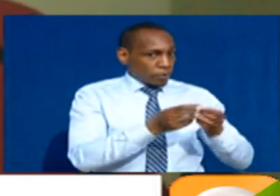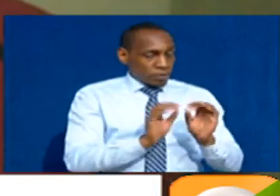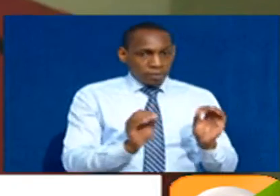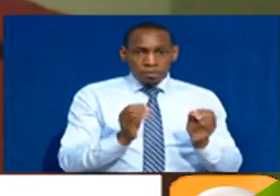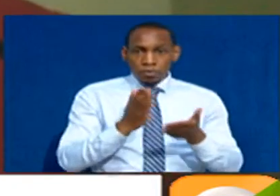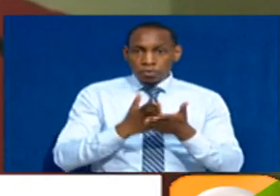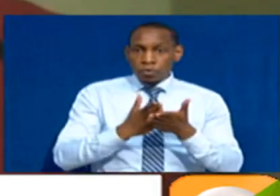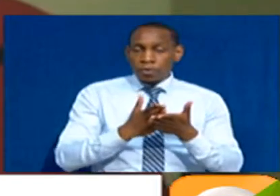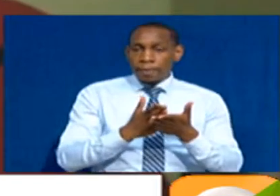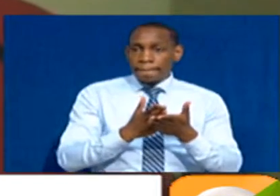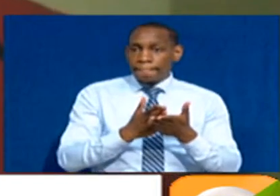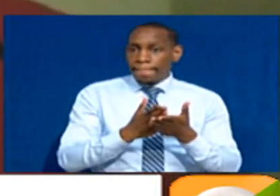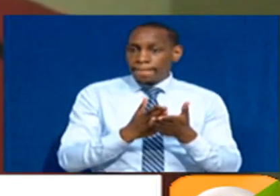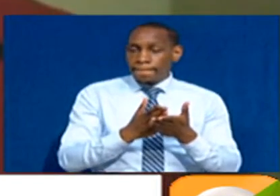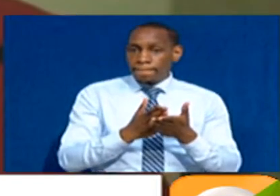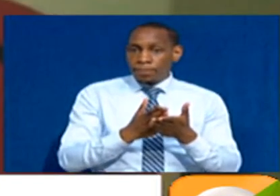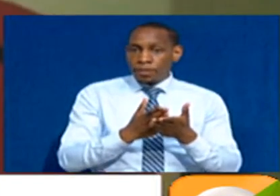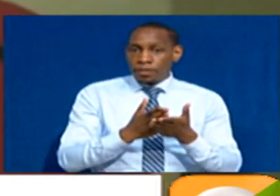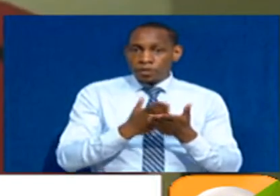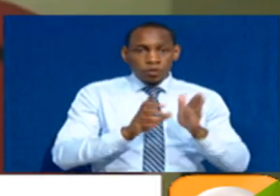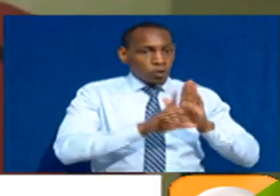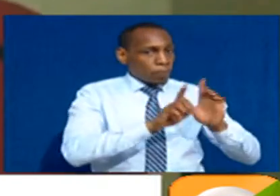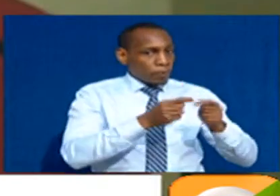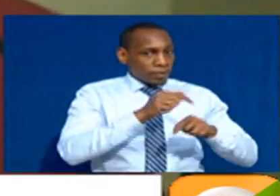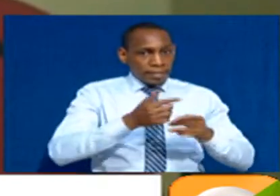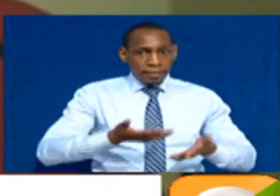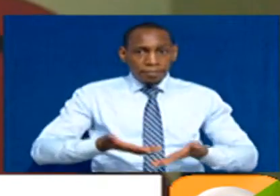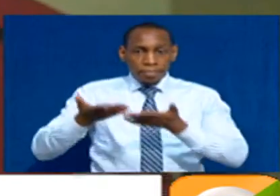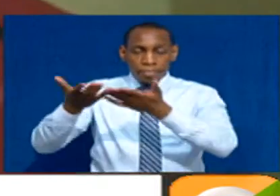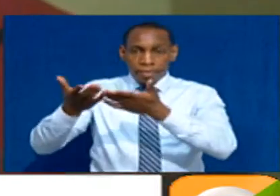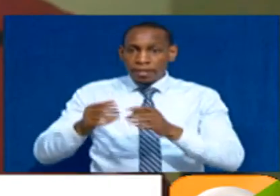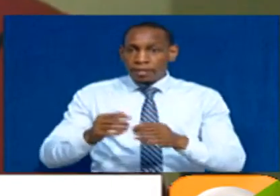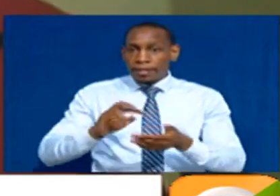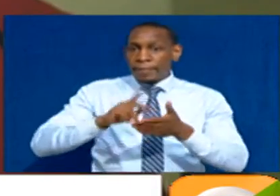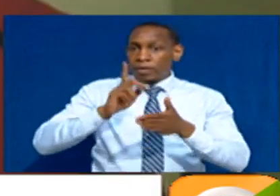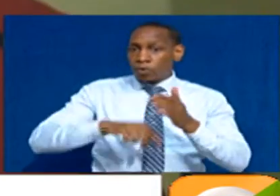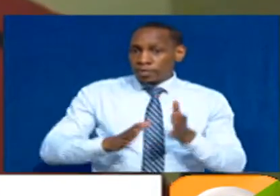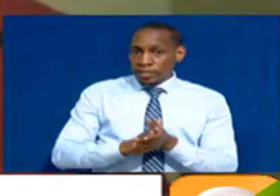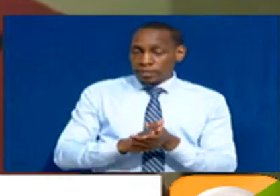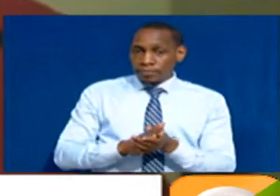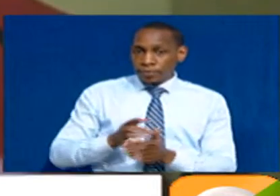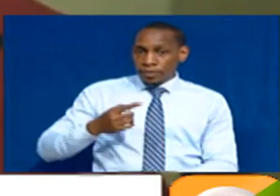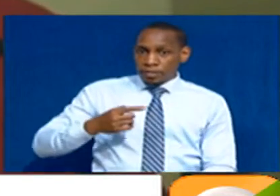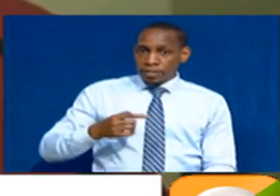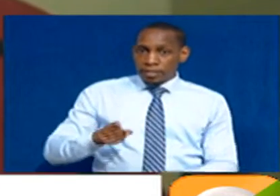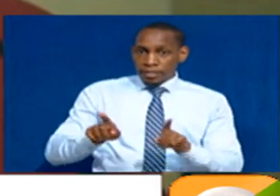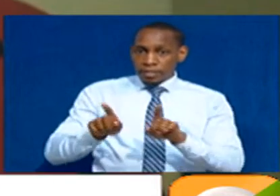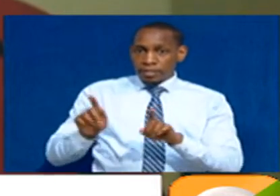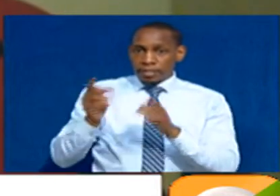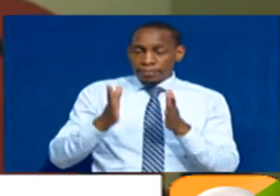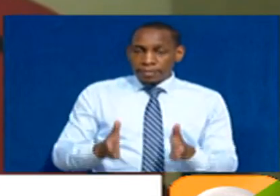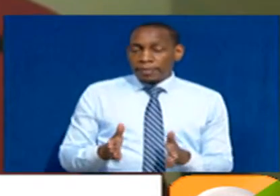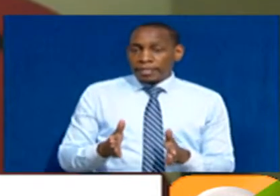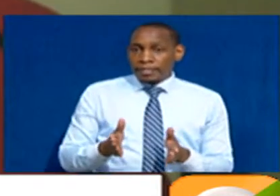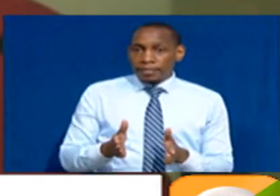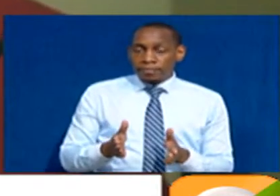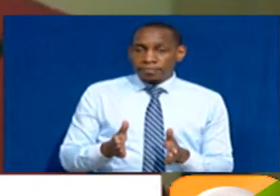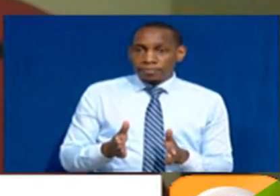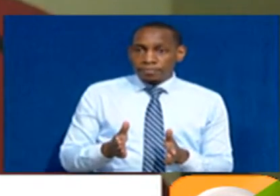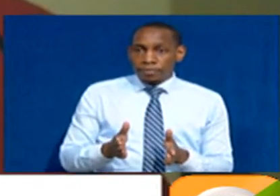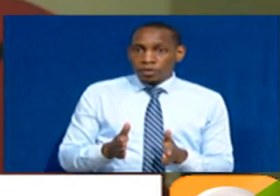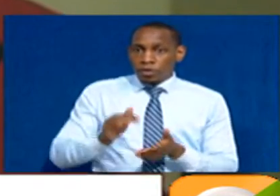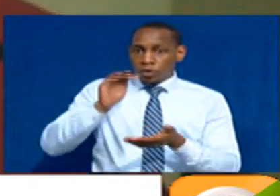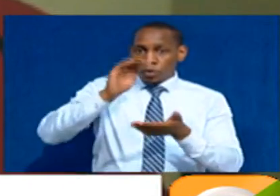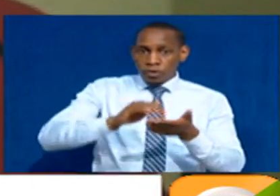been legally moved to those countries, what does it mean for us, for Kenyans, you know,